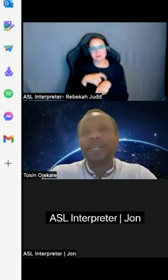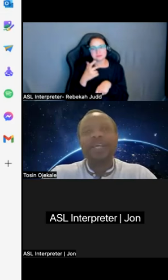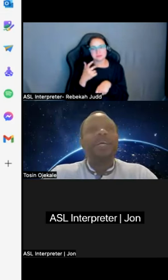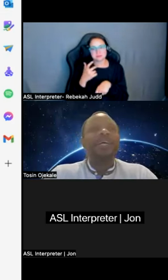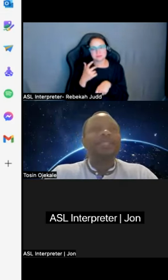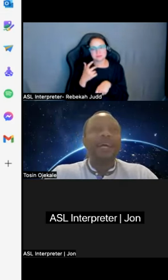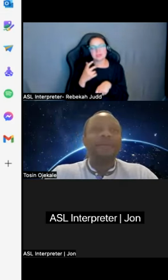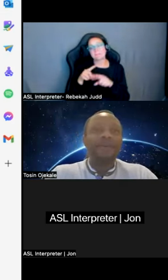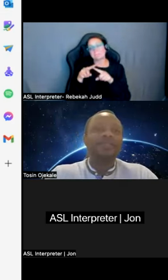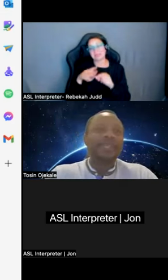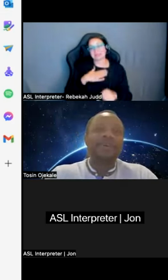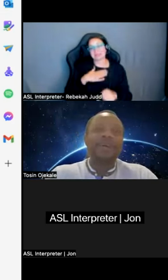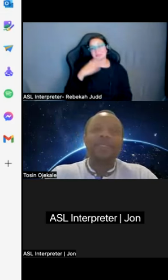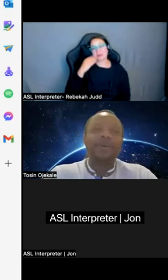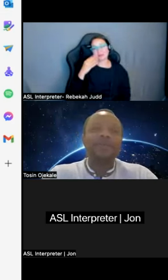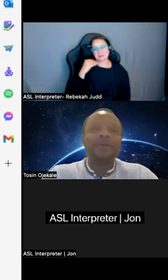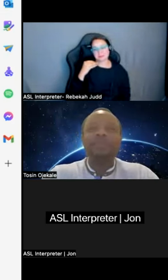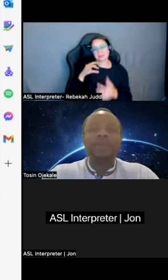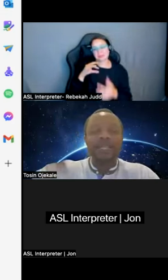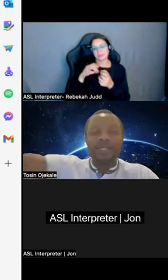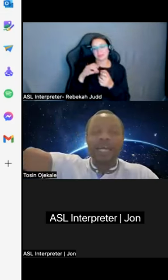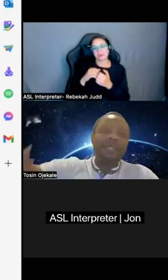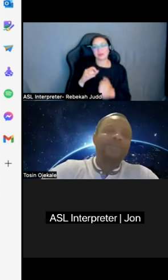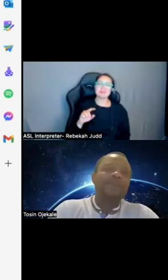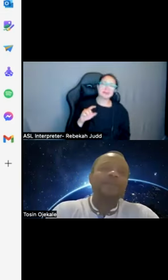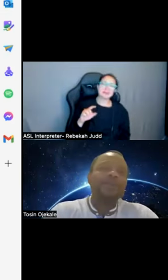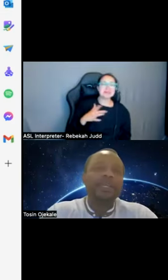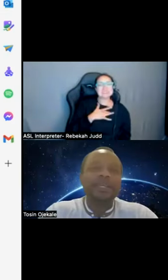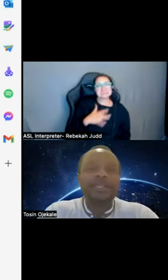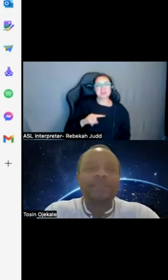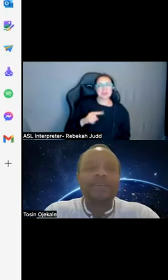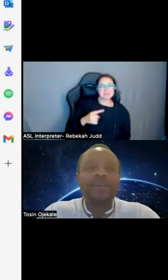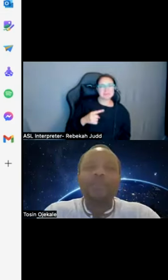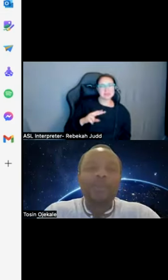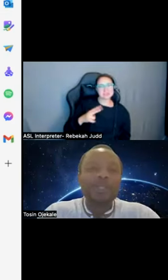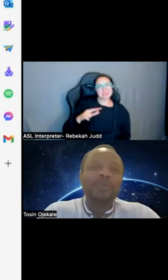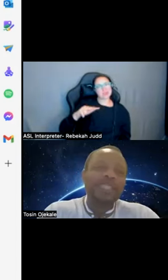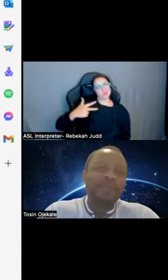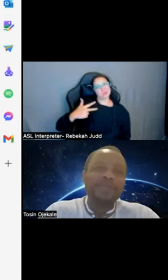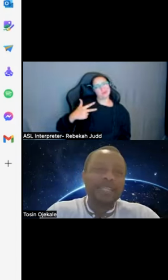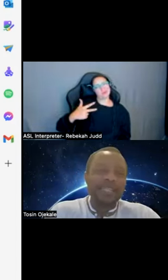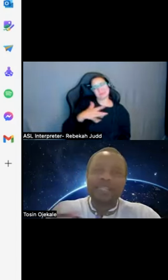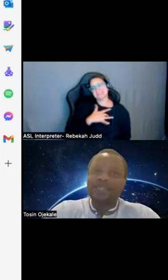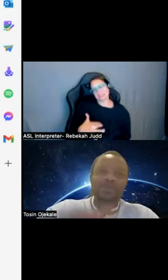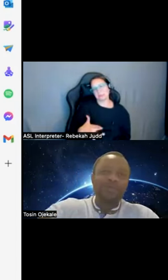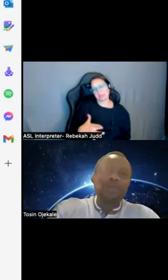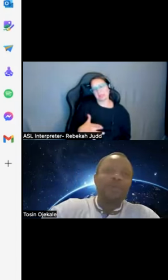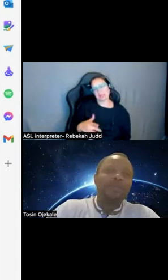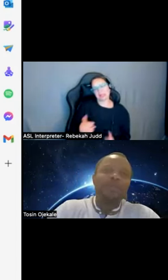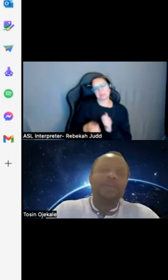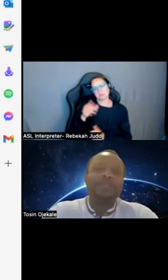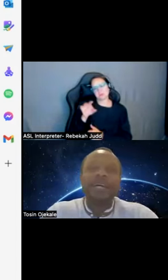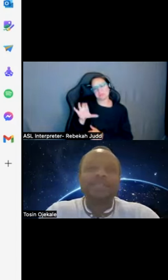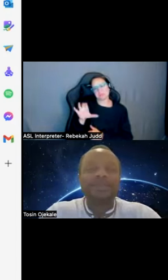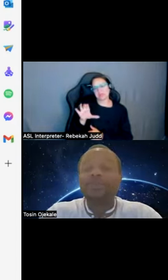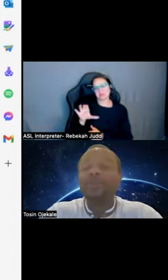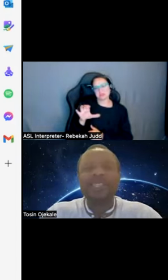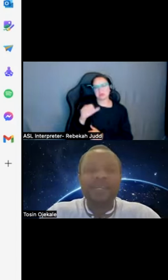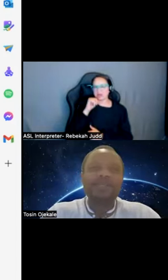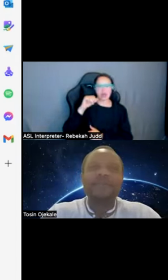experience, it's either first, second, and third floor, depending on the height of the building itself. Most ones I've seen don't go beyond